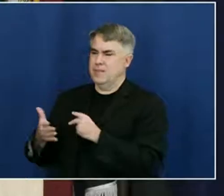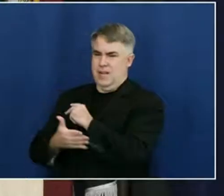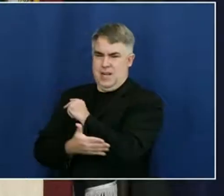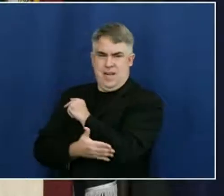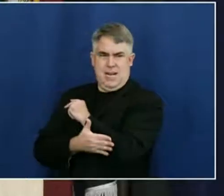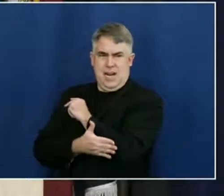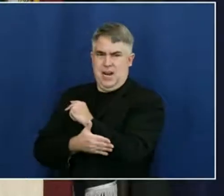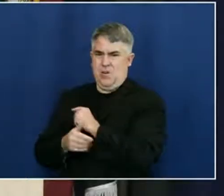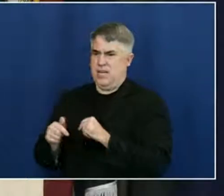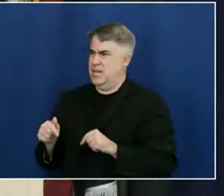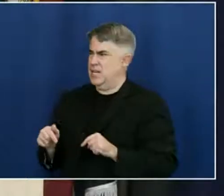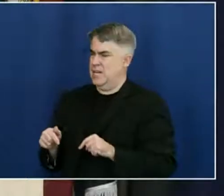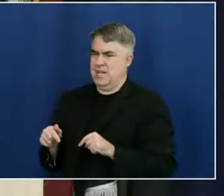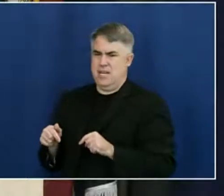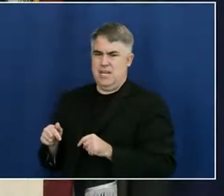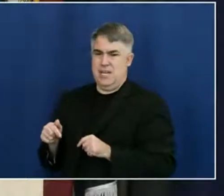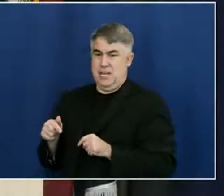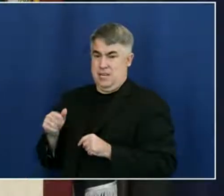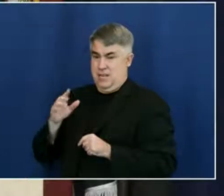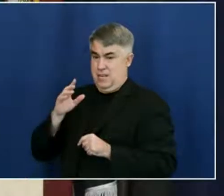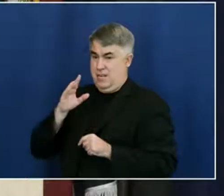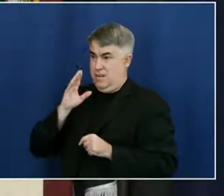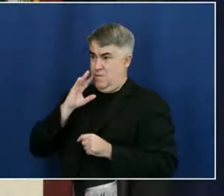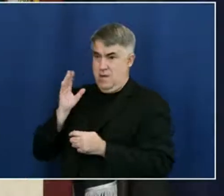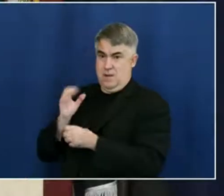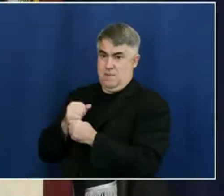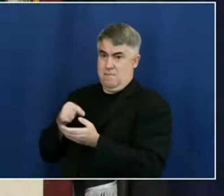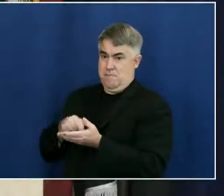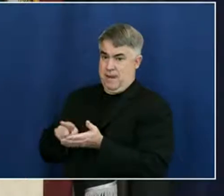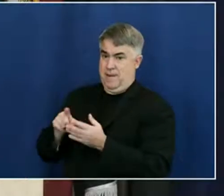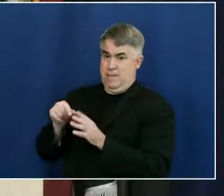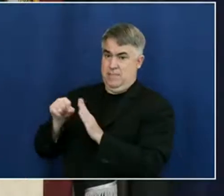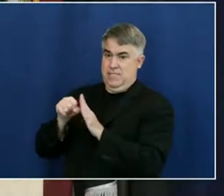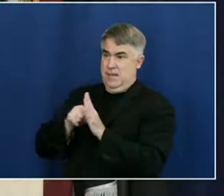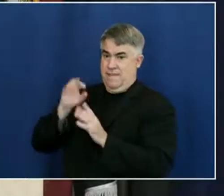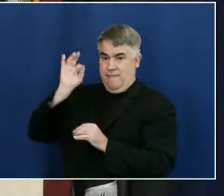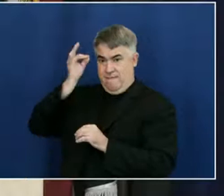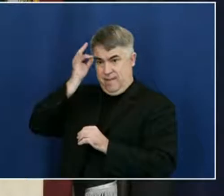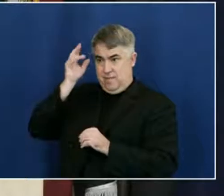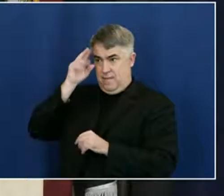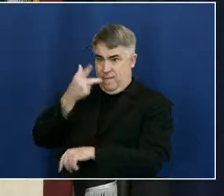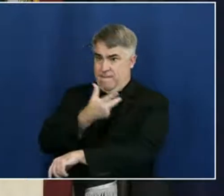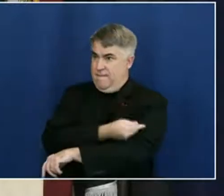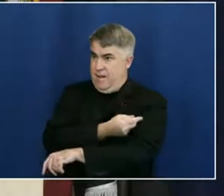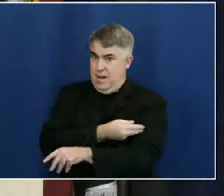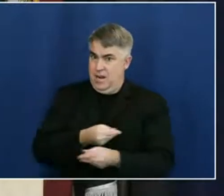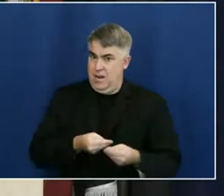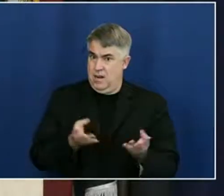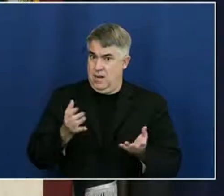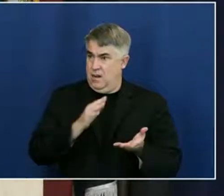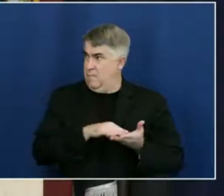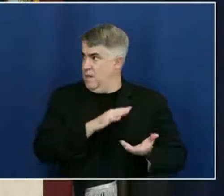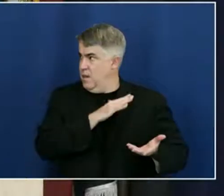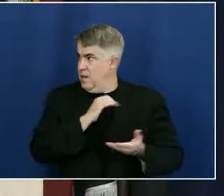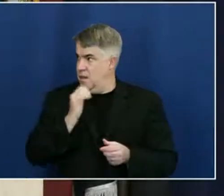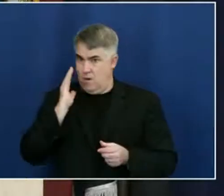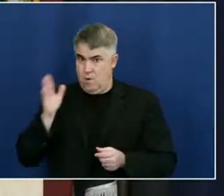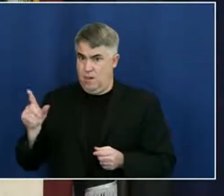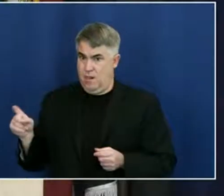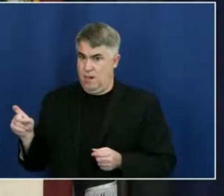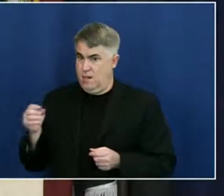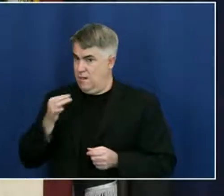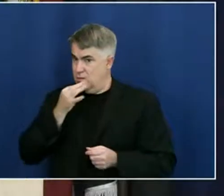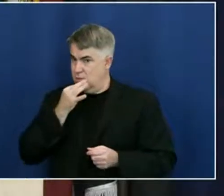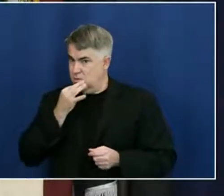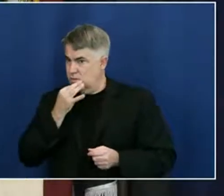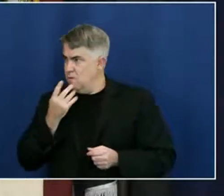the state or federal government for the vaccine rollout. Do we have a sense of whether we've gotten any money just yet, if any's on the way? I know